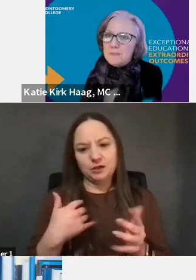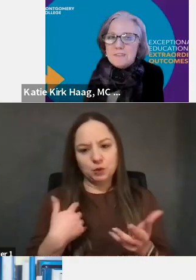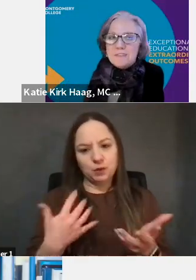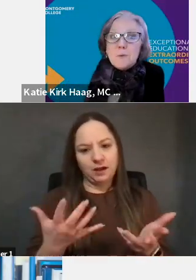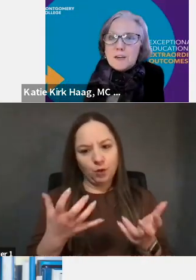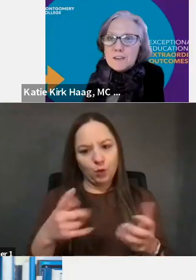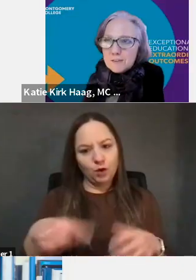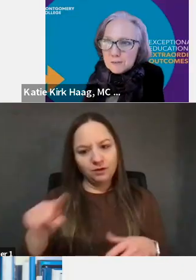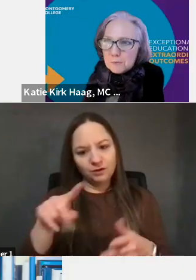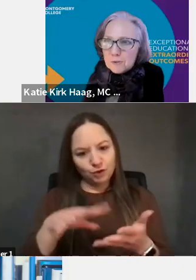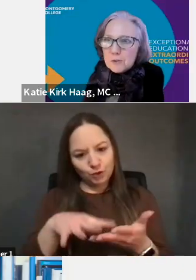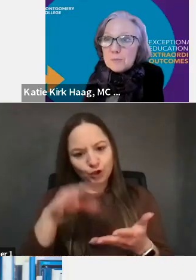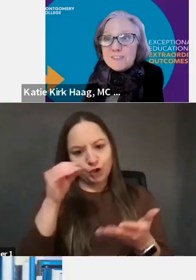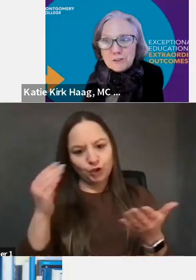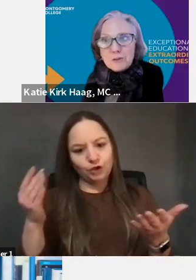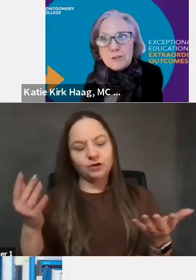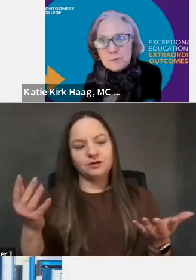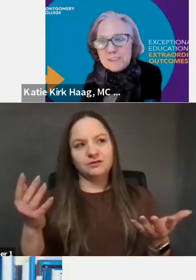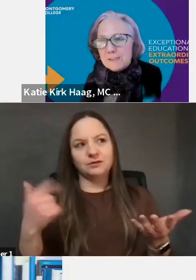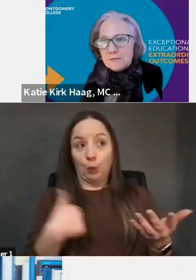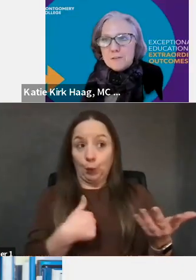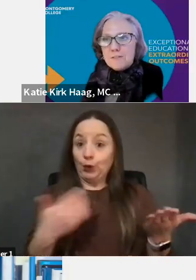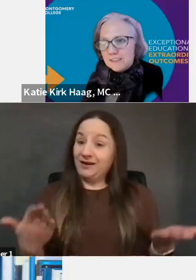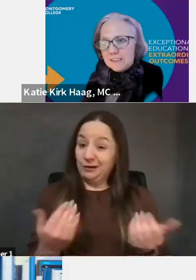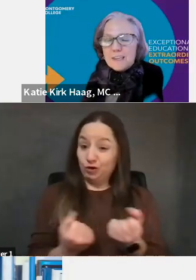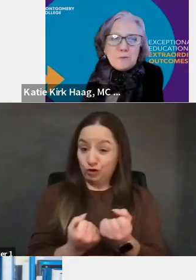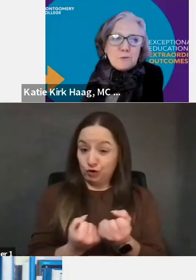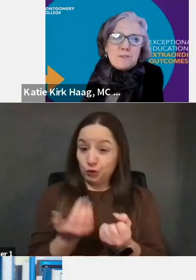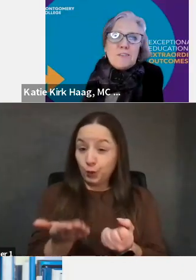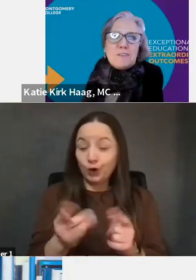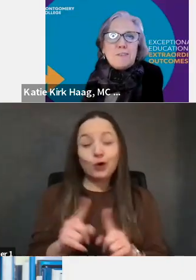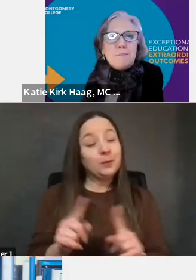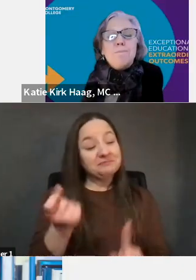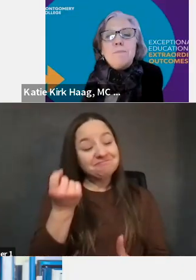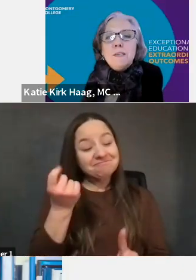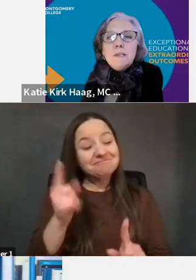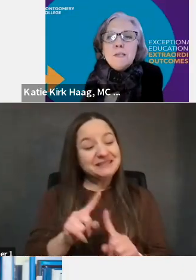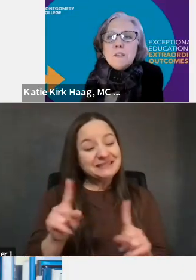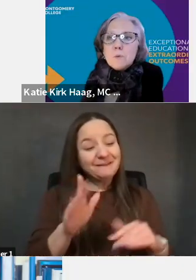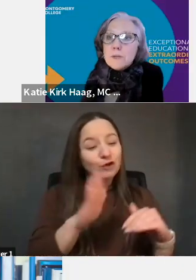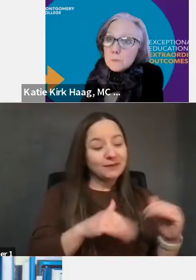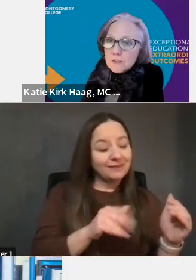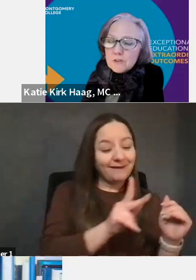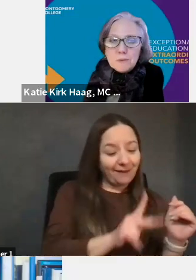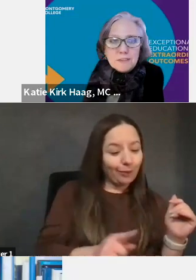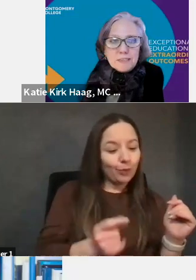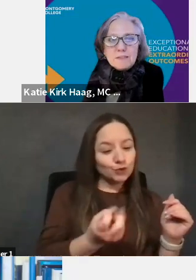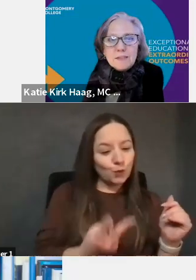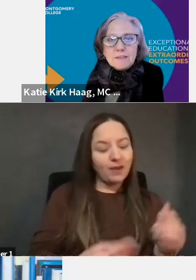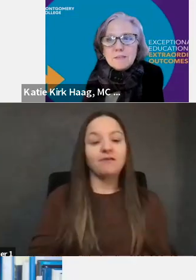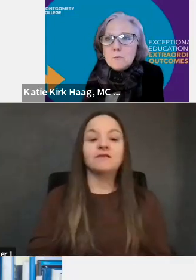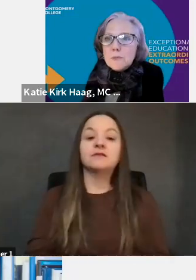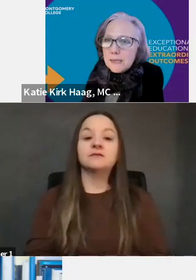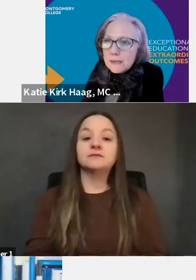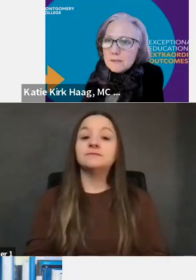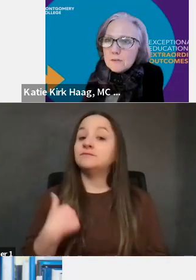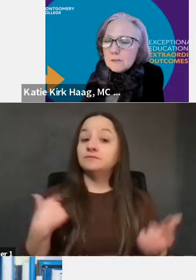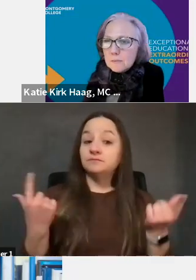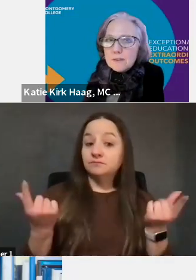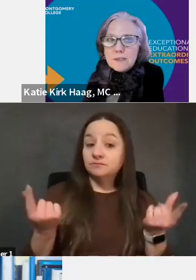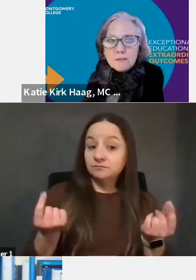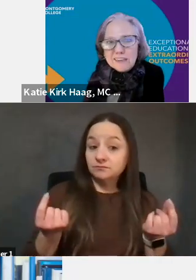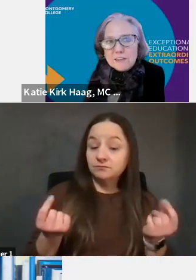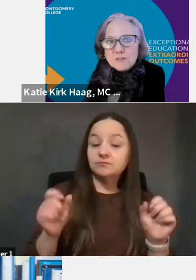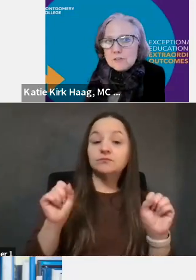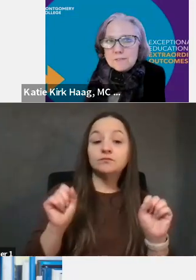away from this, is that we are here to support you, but it's going to look pretty different than the K through 12 system. So what do we do in DSS? We can do